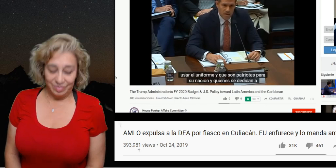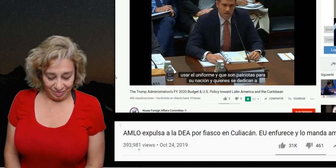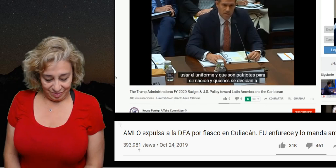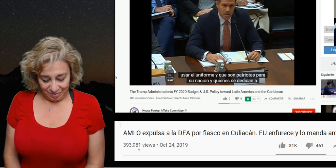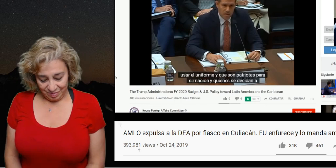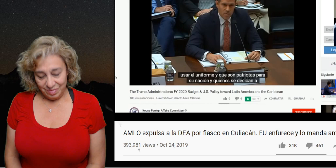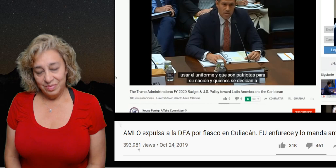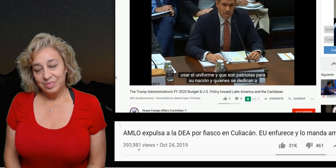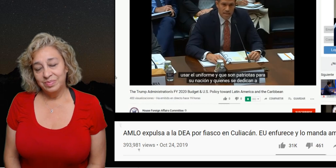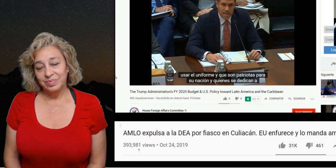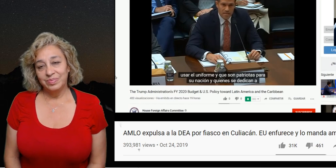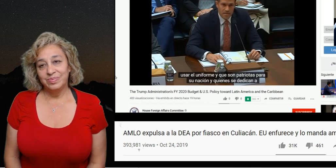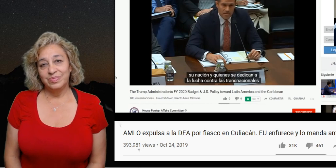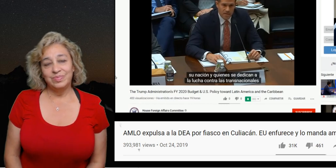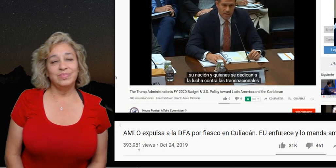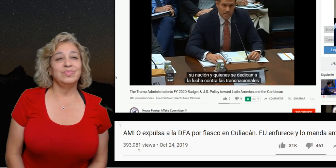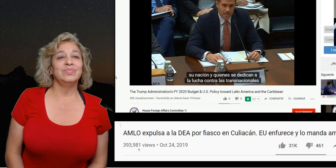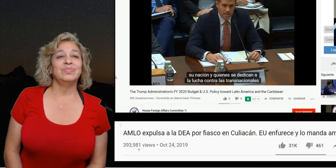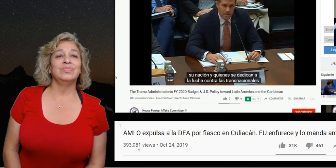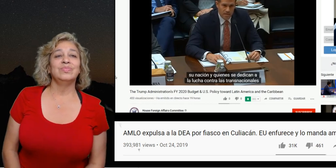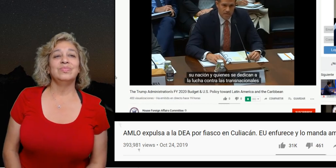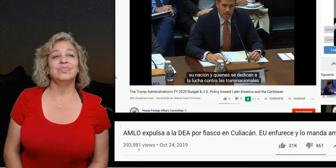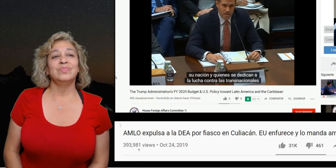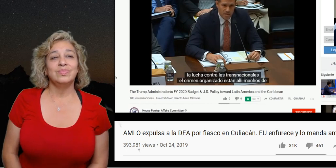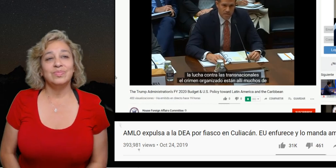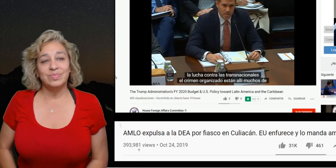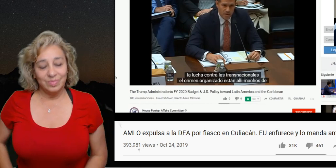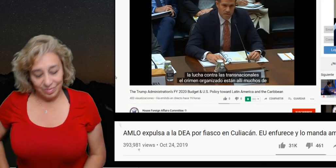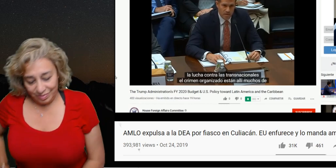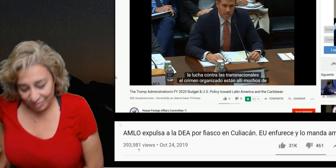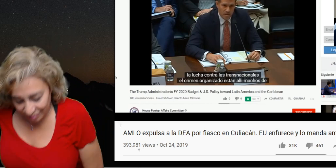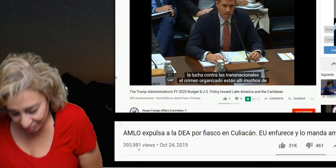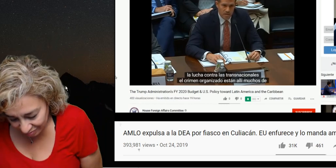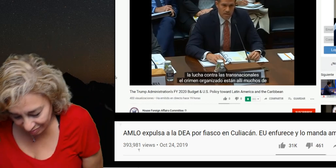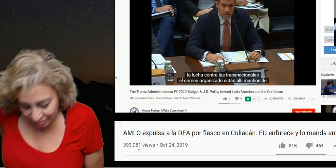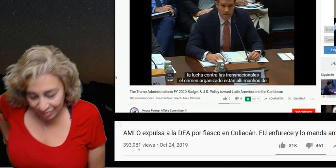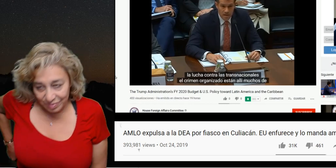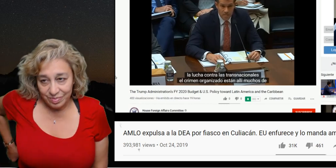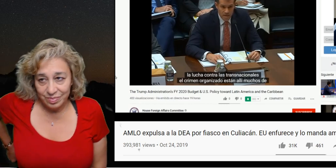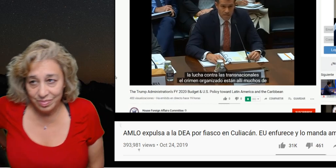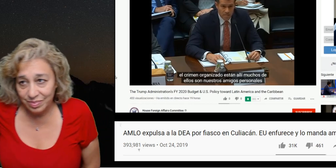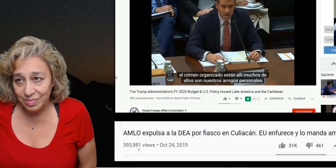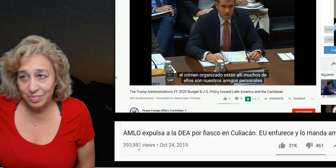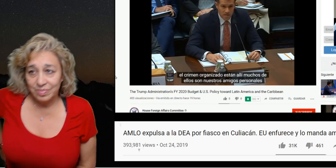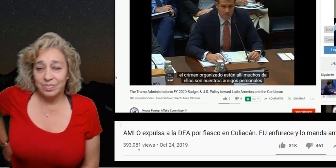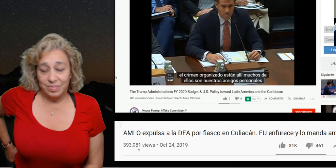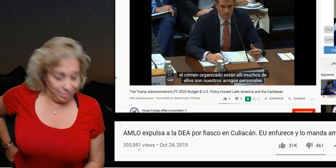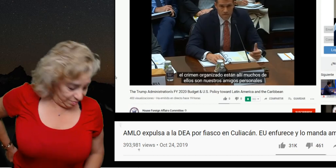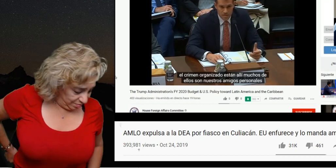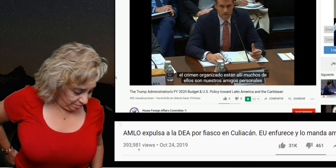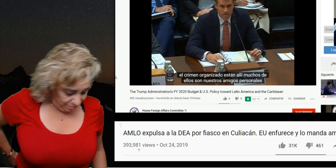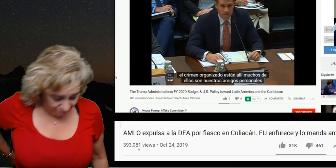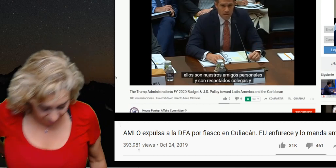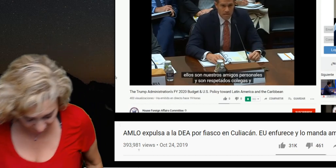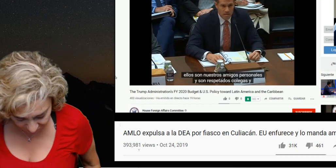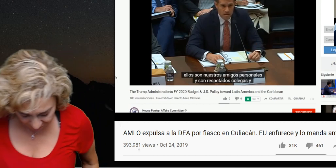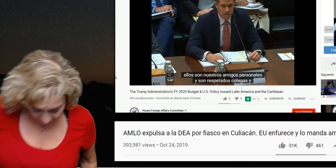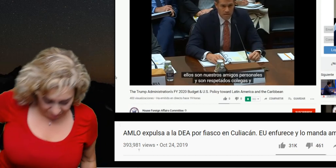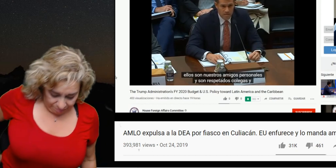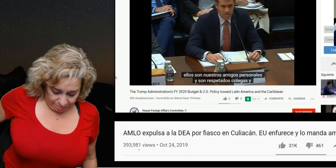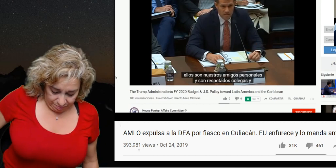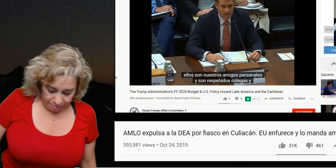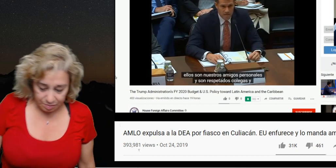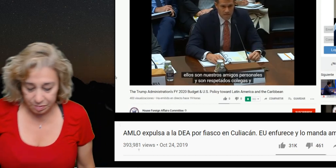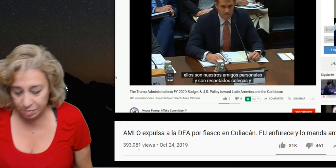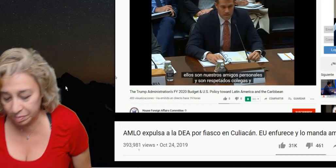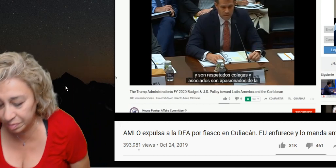to their nation and who are dedicated to the fight against transnational organized crime. They are there. Many of them are personal friends of mine and